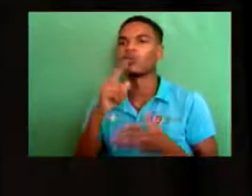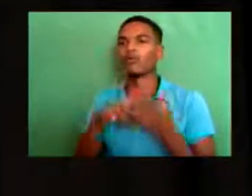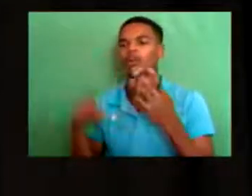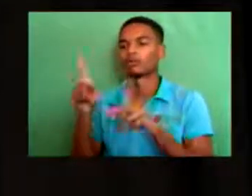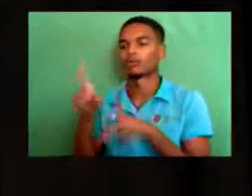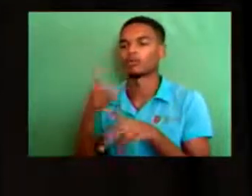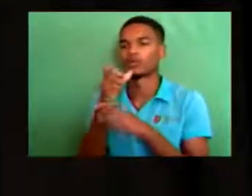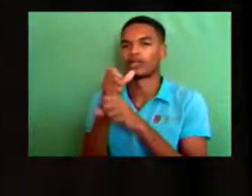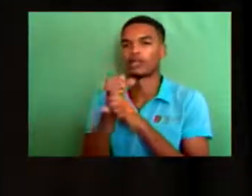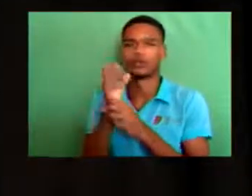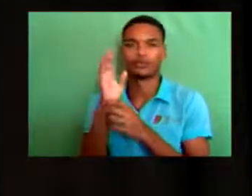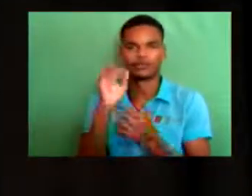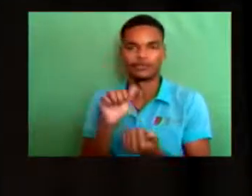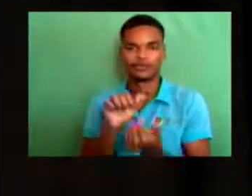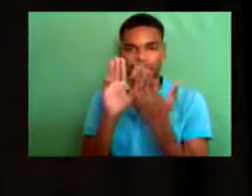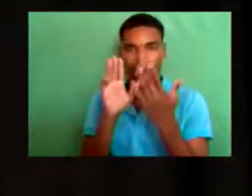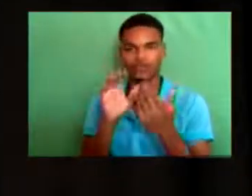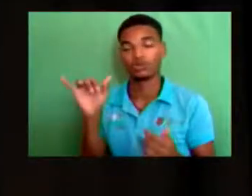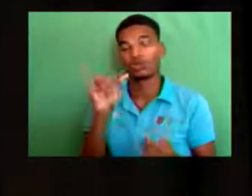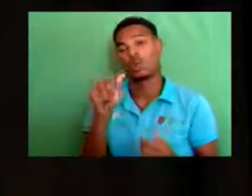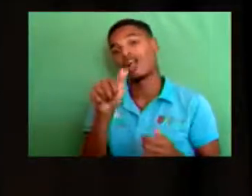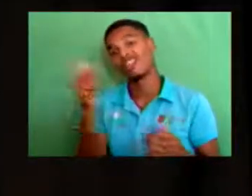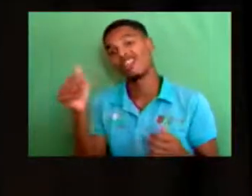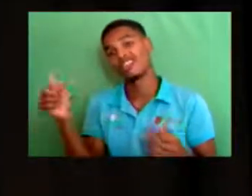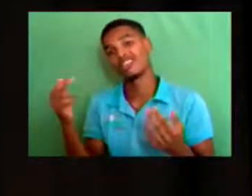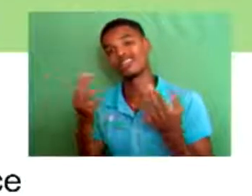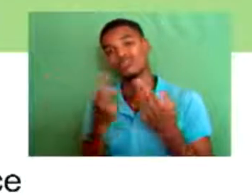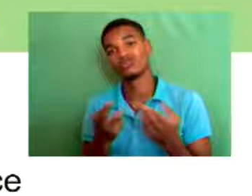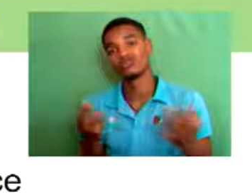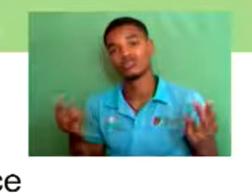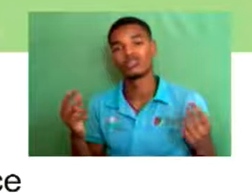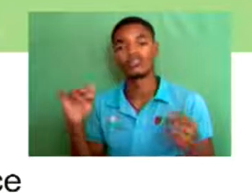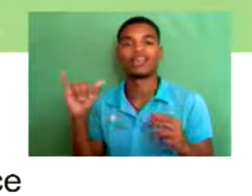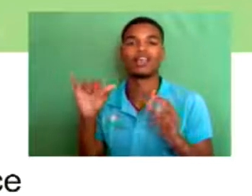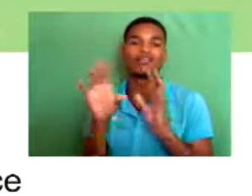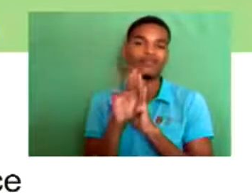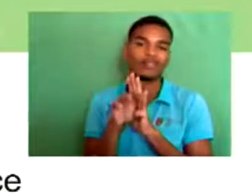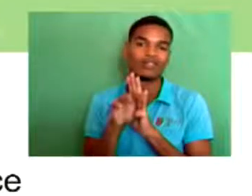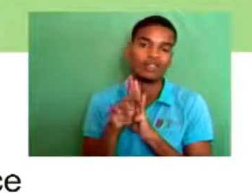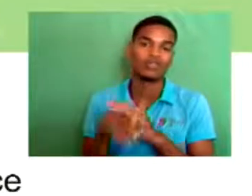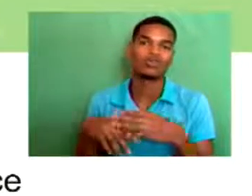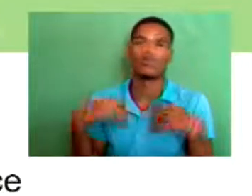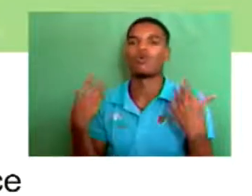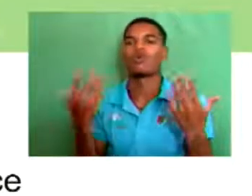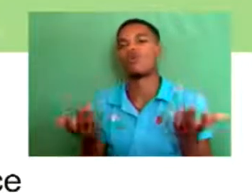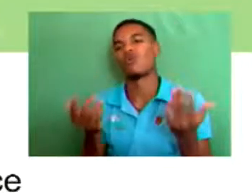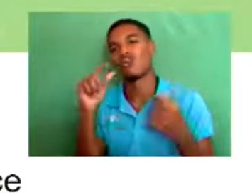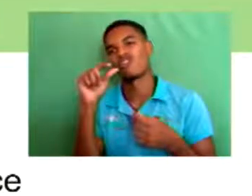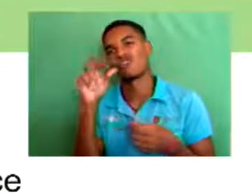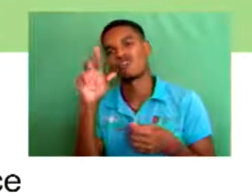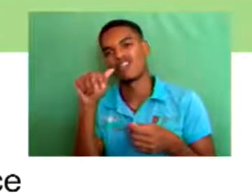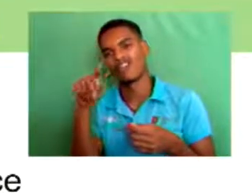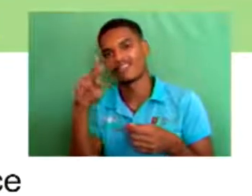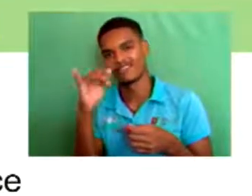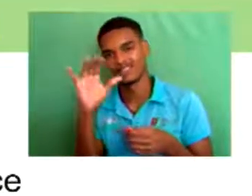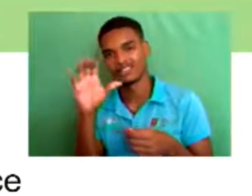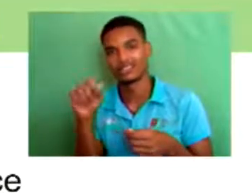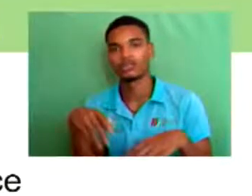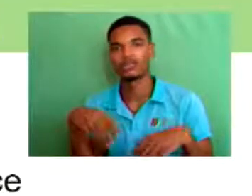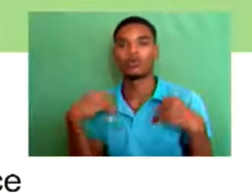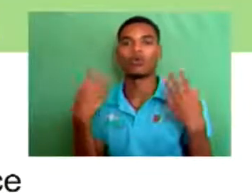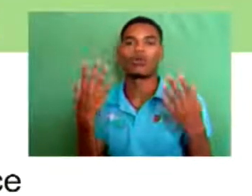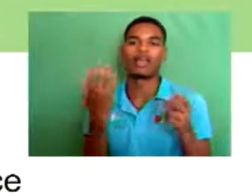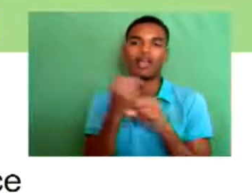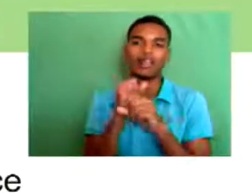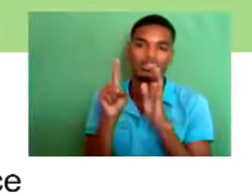Other resources attached to that XML message, like video or graphics. If we're picking Ananda alert, it could be you send the